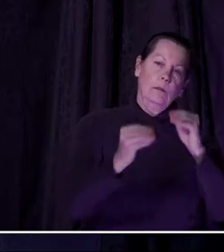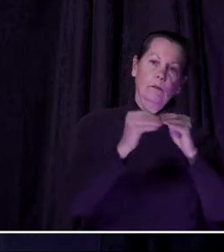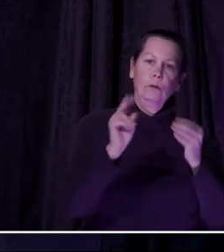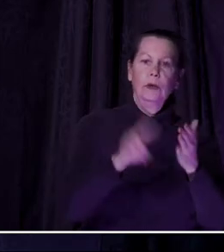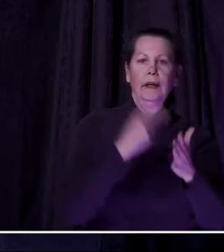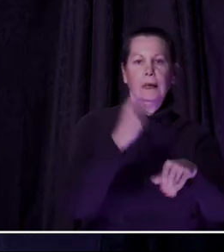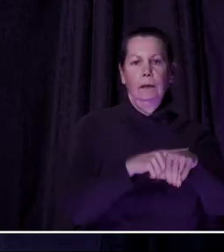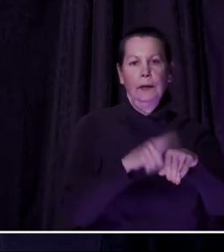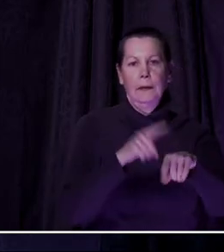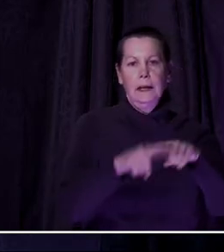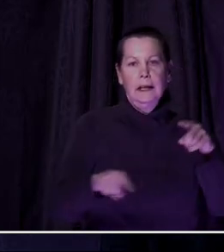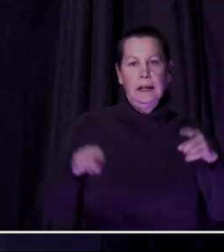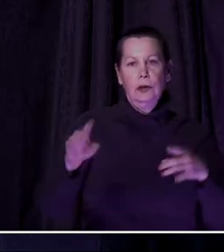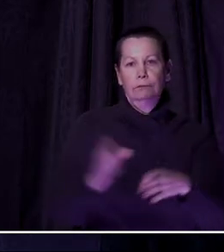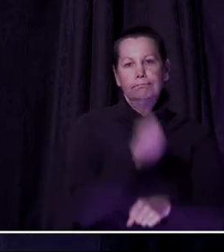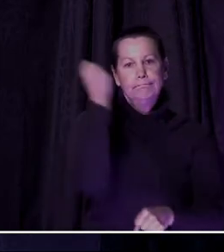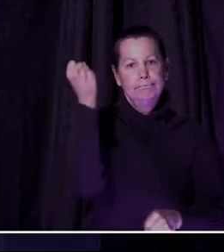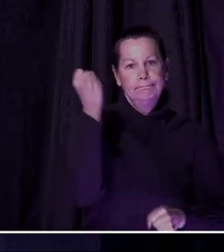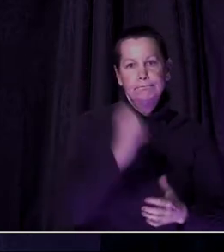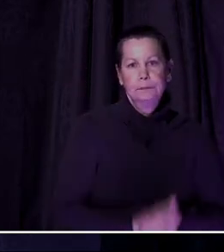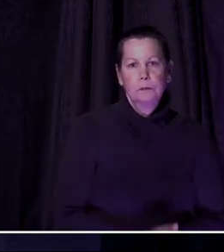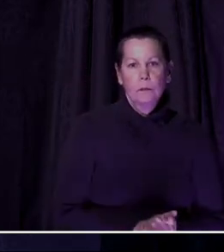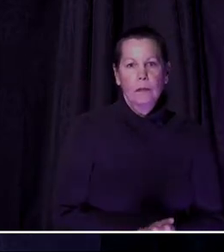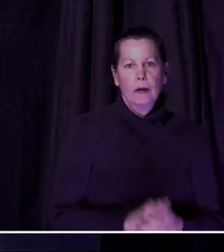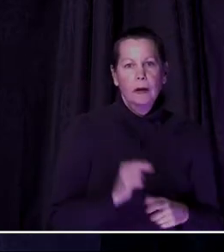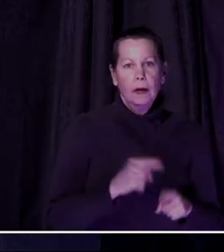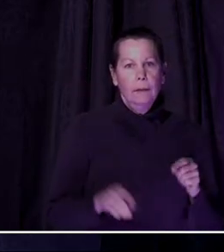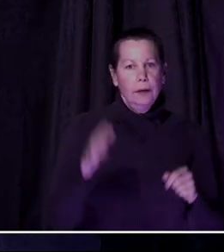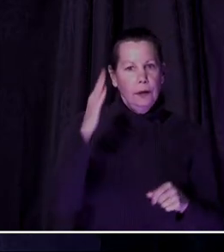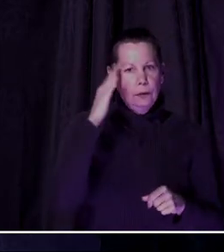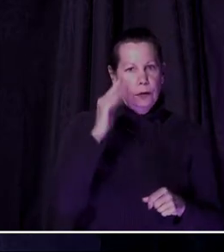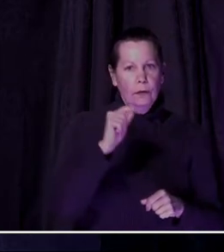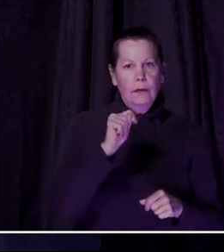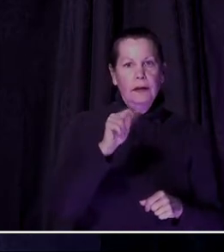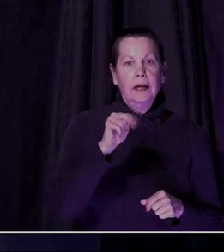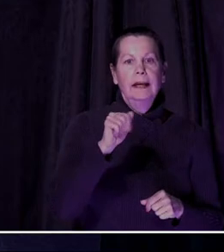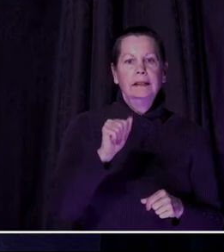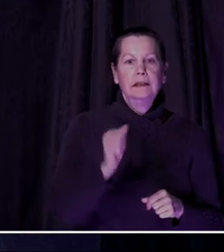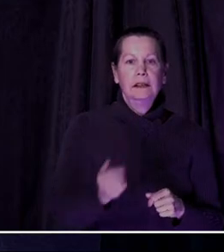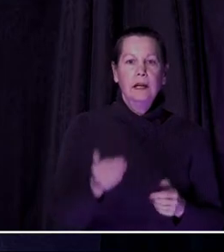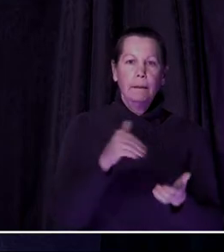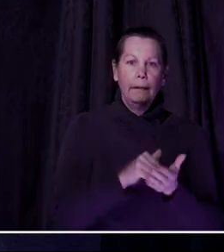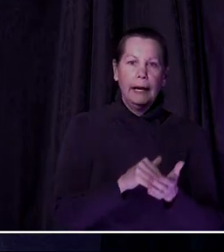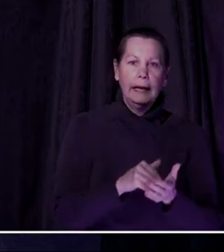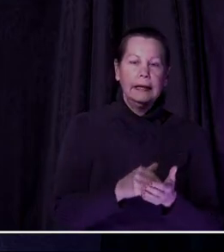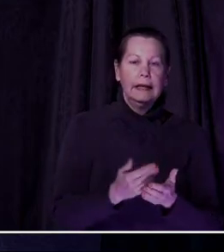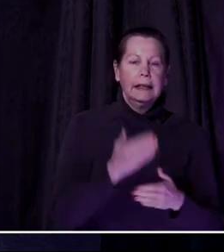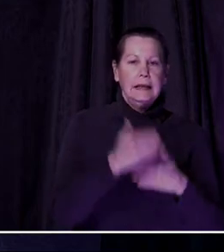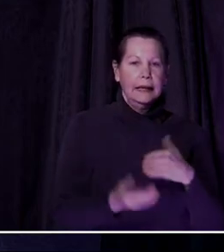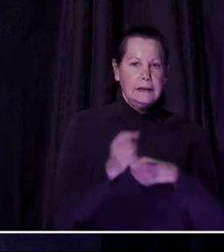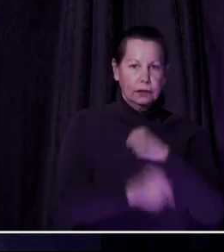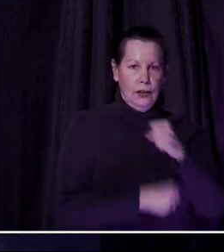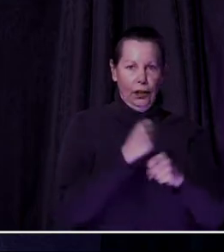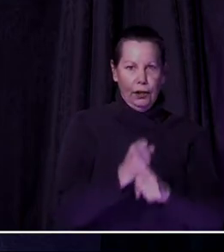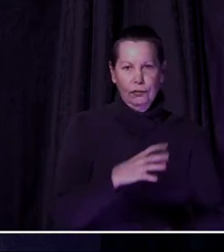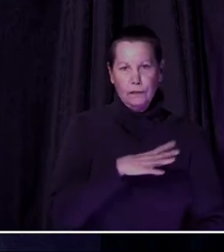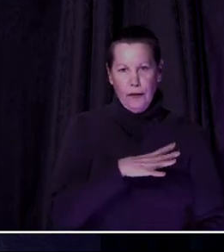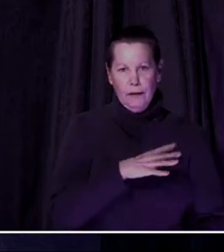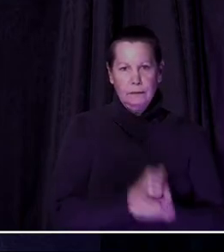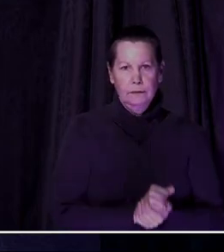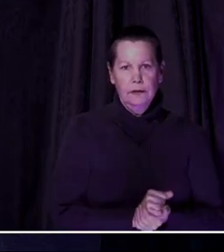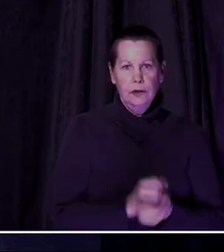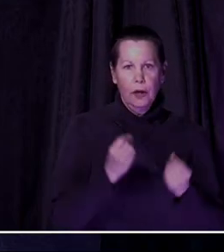That he couldn't get a score. But, you know, Titans, they'll be back next year. Super Bowl bound. All right? And